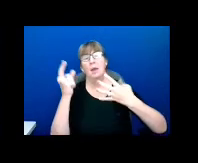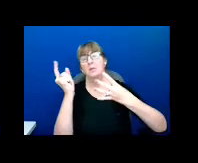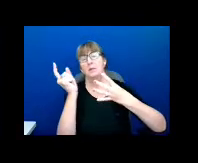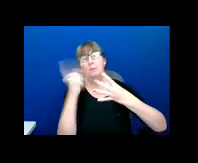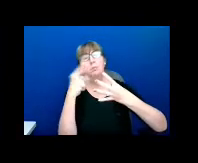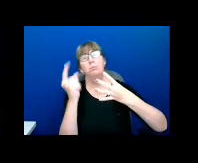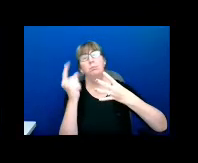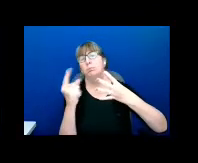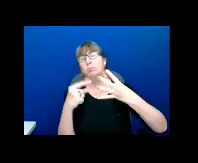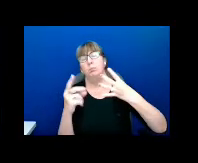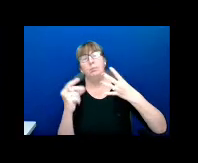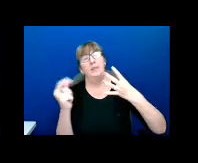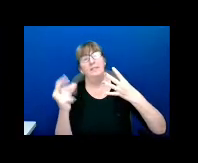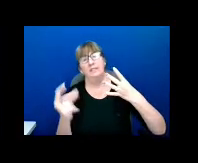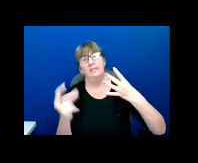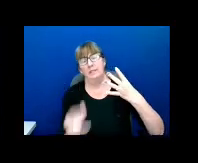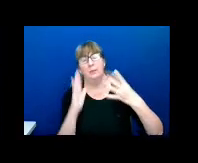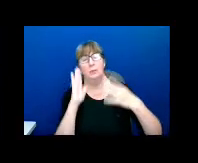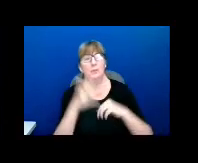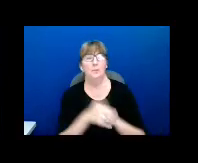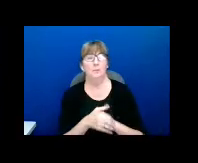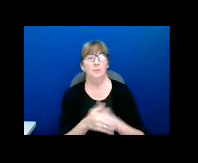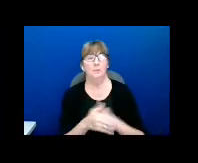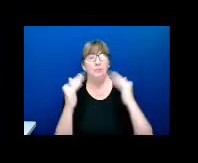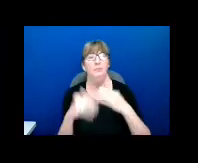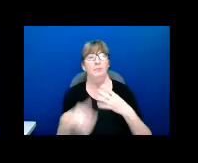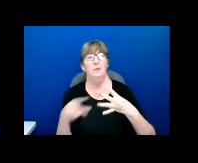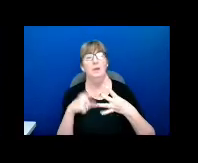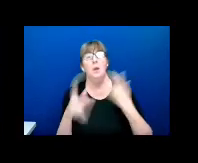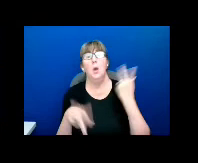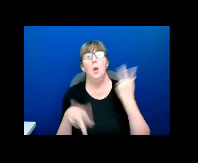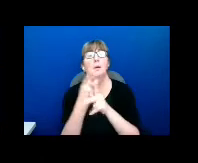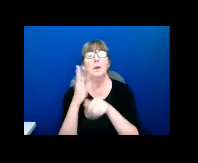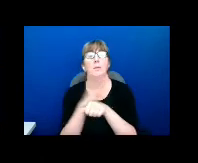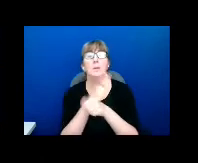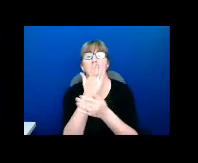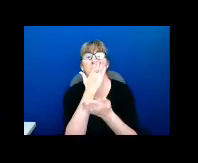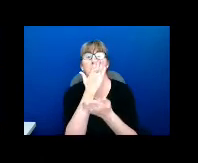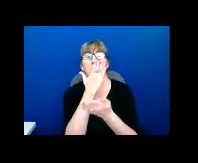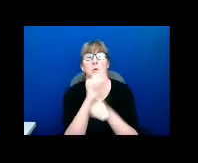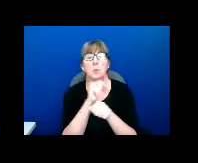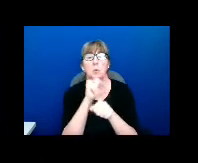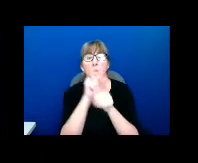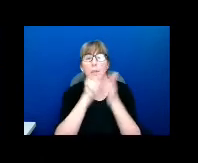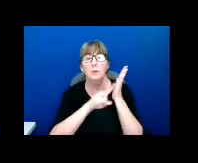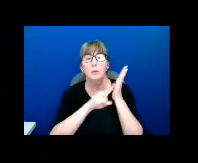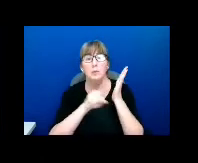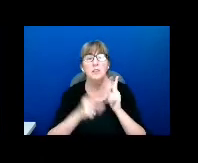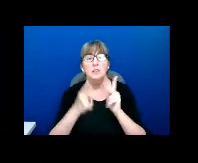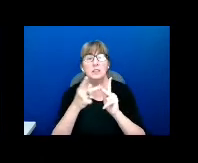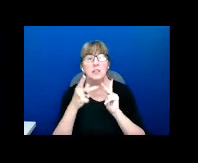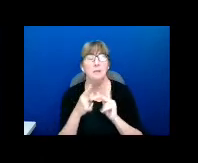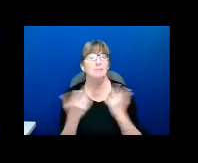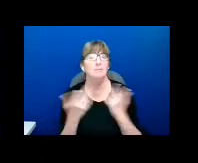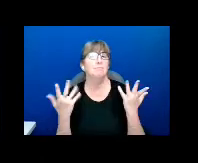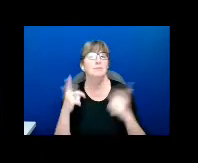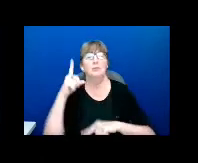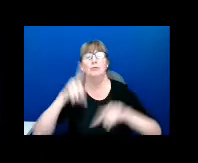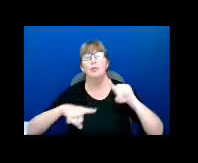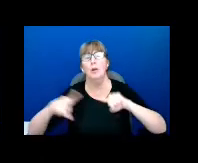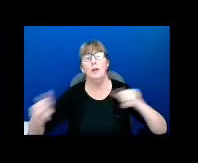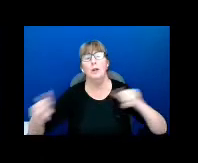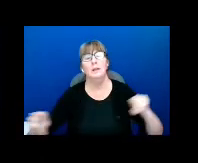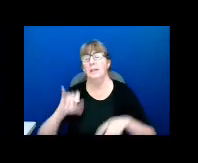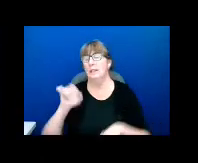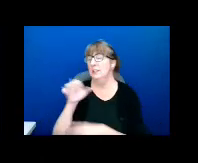okay? The next question is, what types of businesses make good work exploration sites? Well, there's a variety of things. Jeff said we try to go into a lot